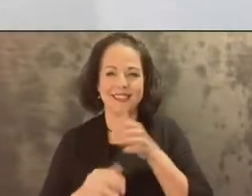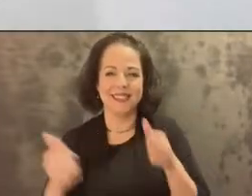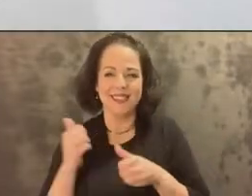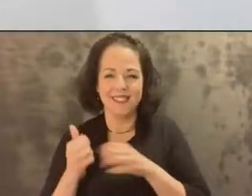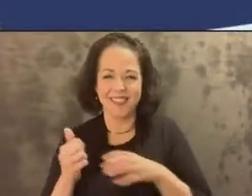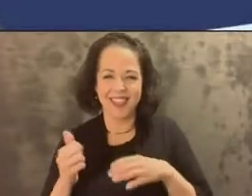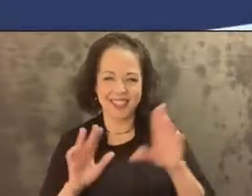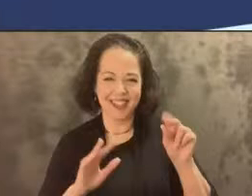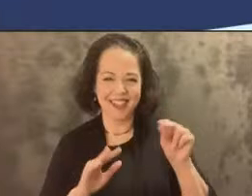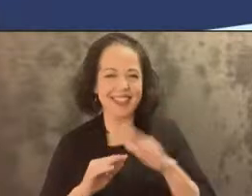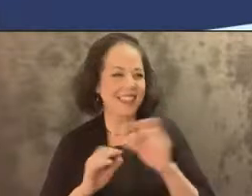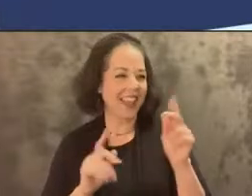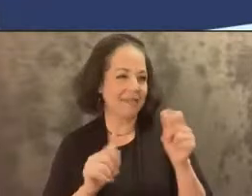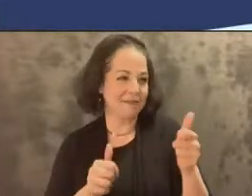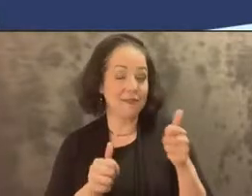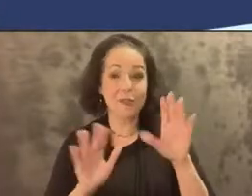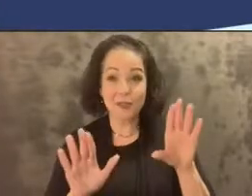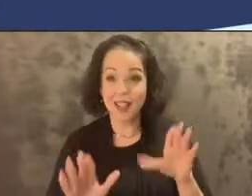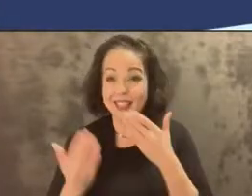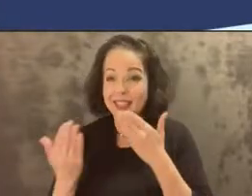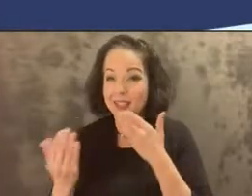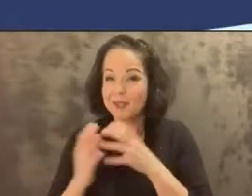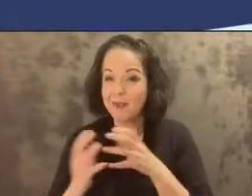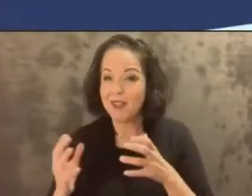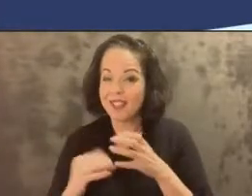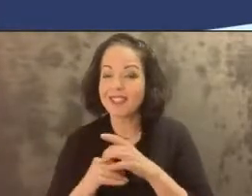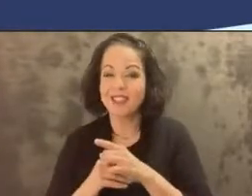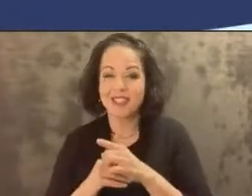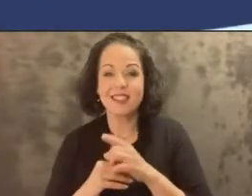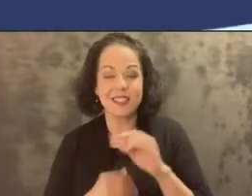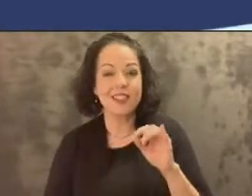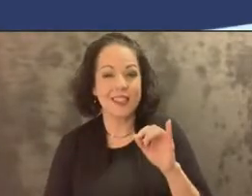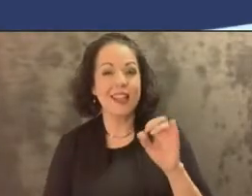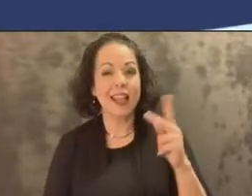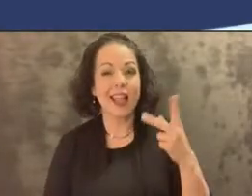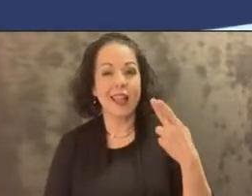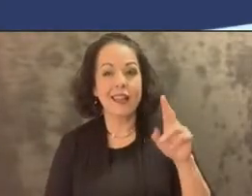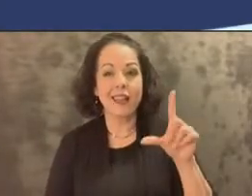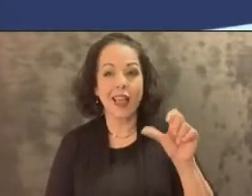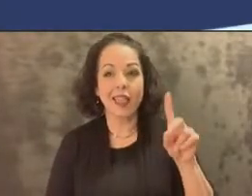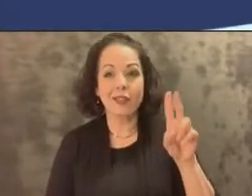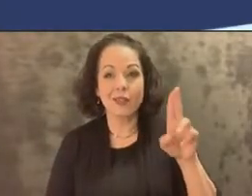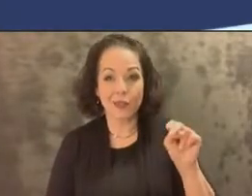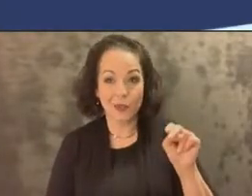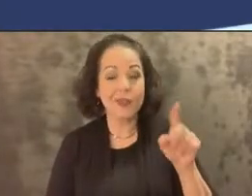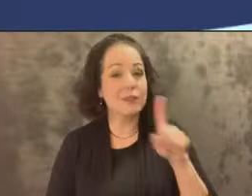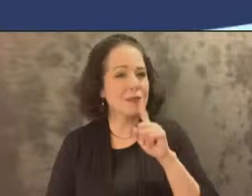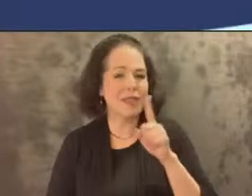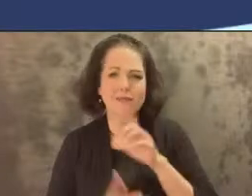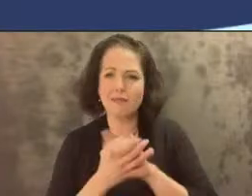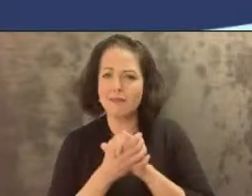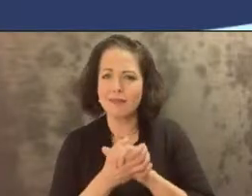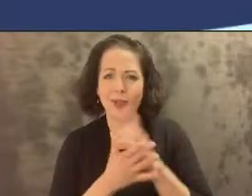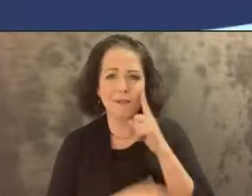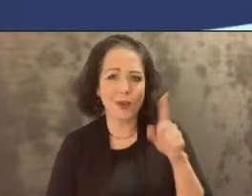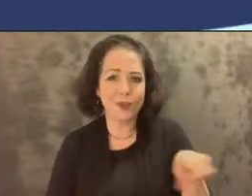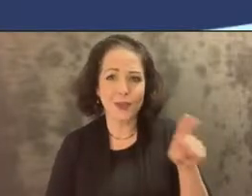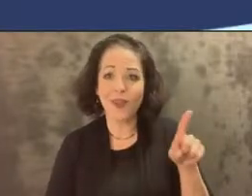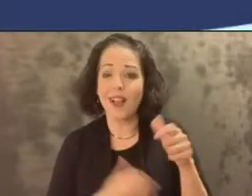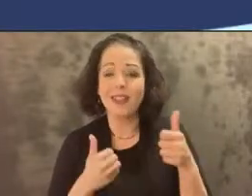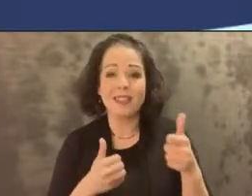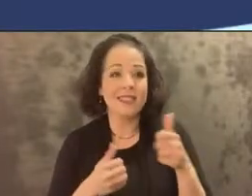right. Great. Well, thank you so much, Chair Caldoon. Again, kudos to you and all of the